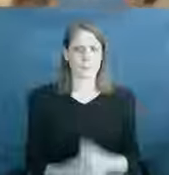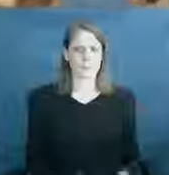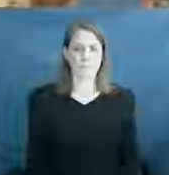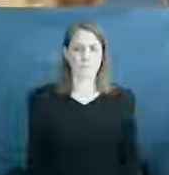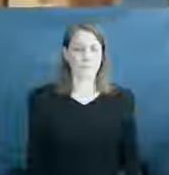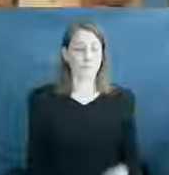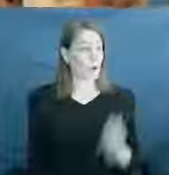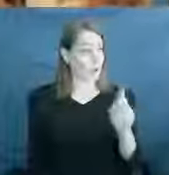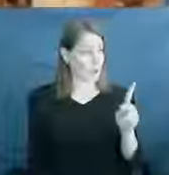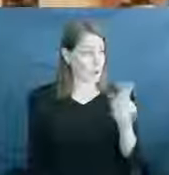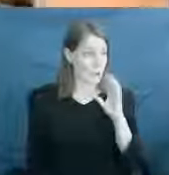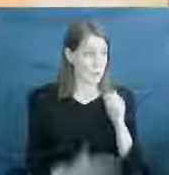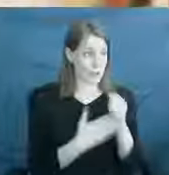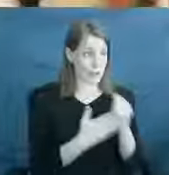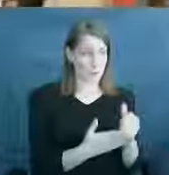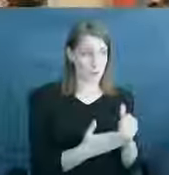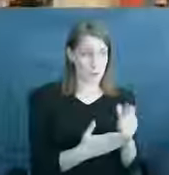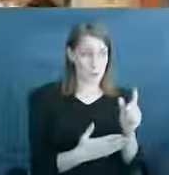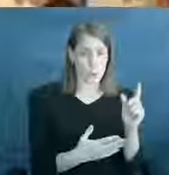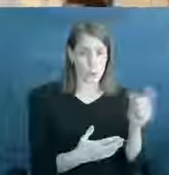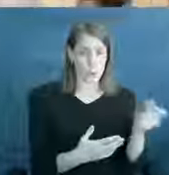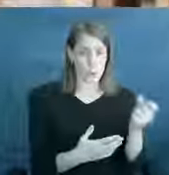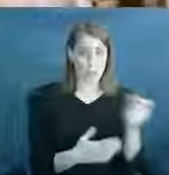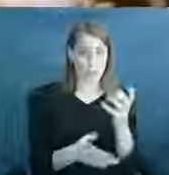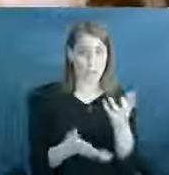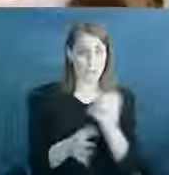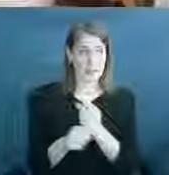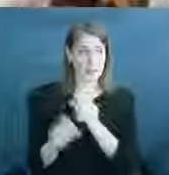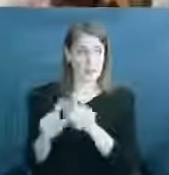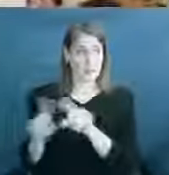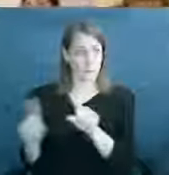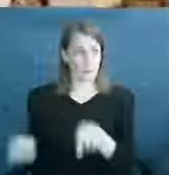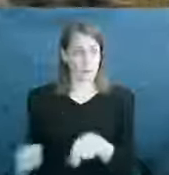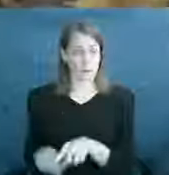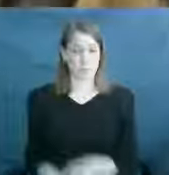Right, there's a board there. Right, who wanted help?